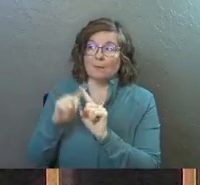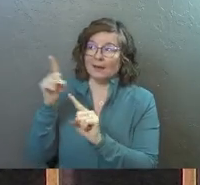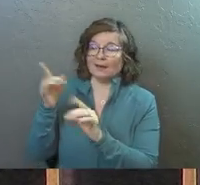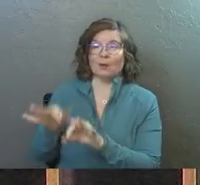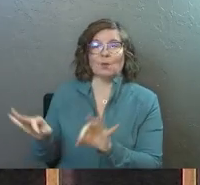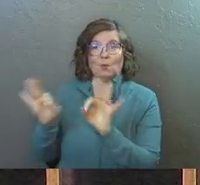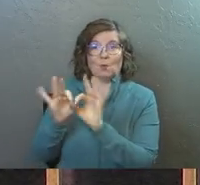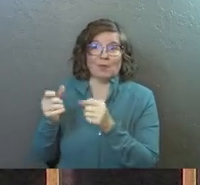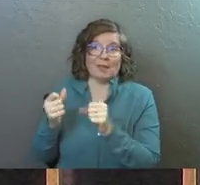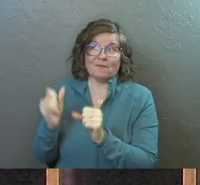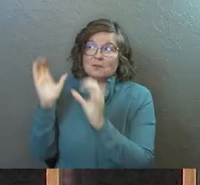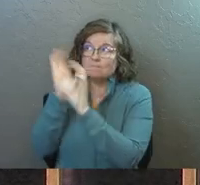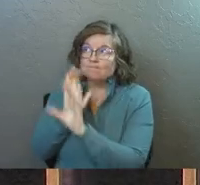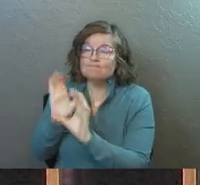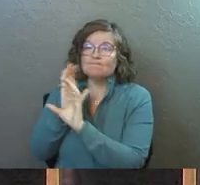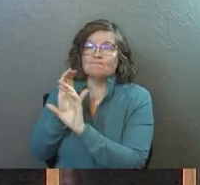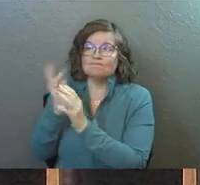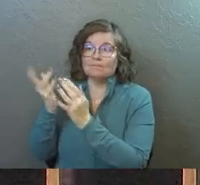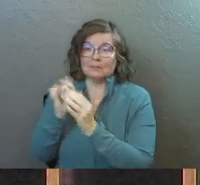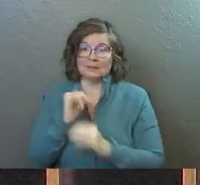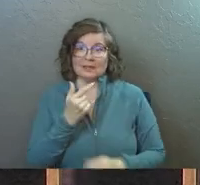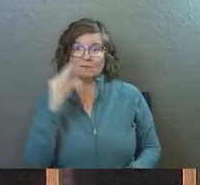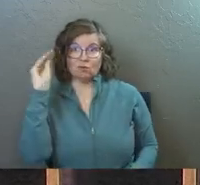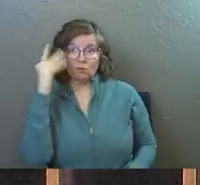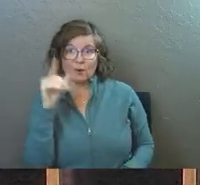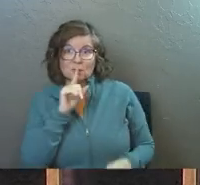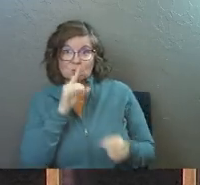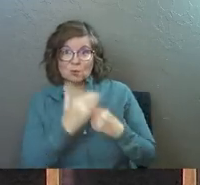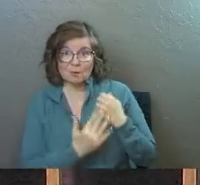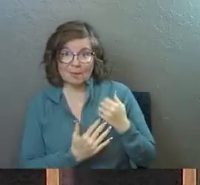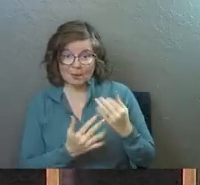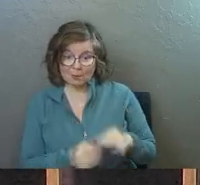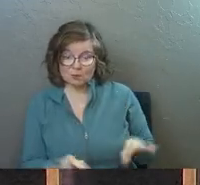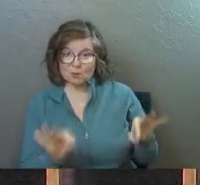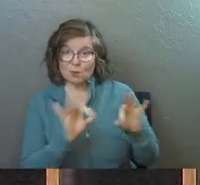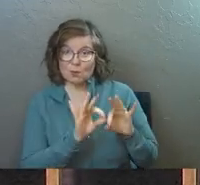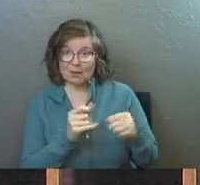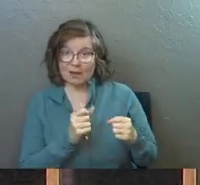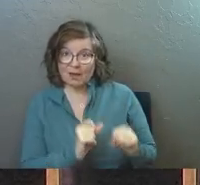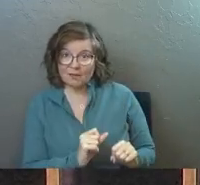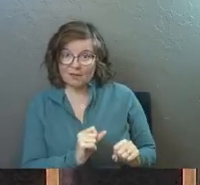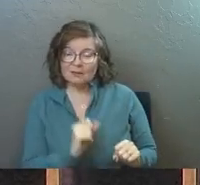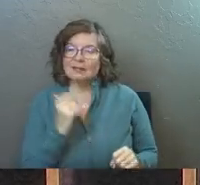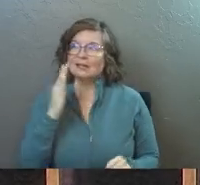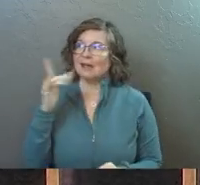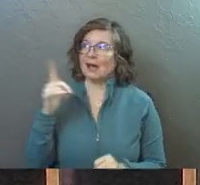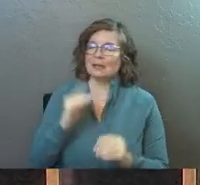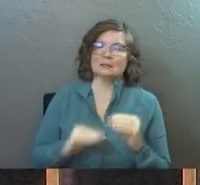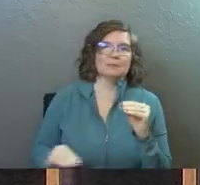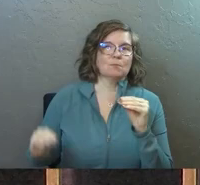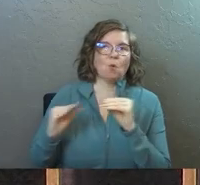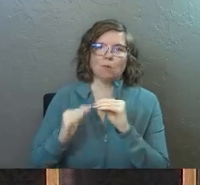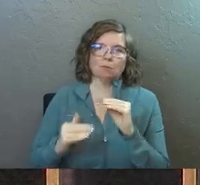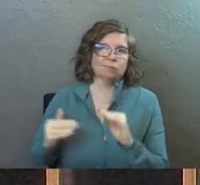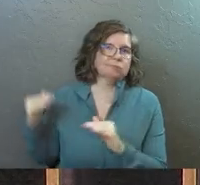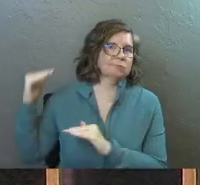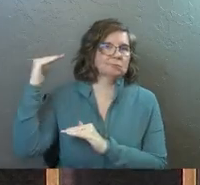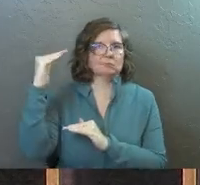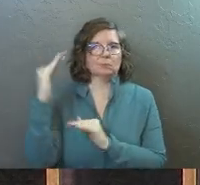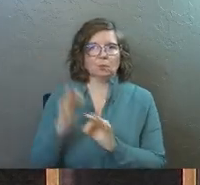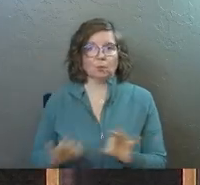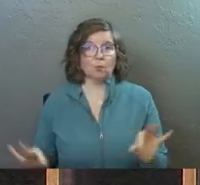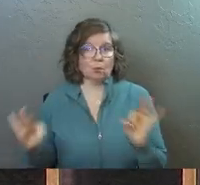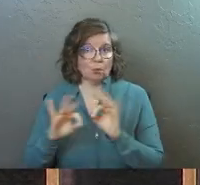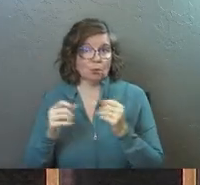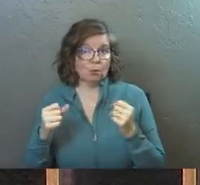he's worth the effort. If Gracie Trueblood was worth the effort, God is infinitely more worth